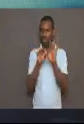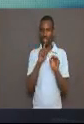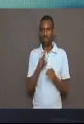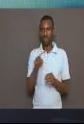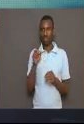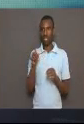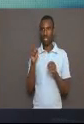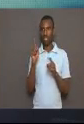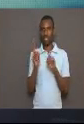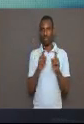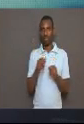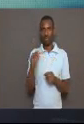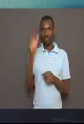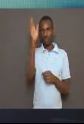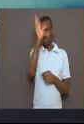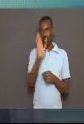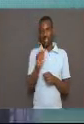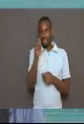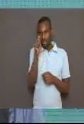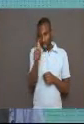can also be a fluid.